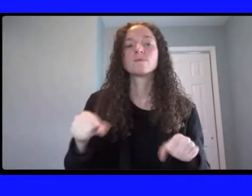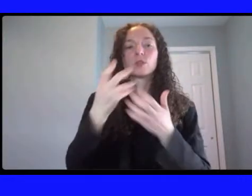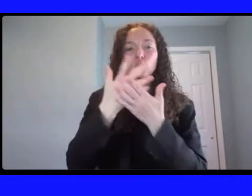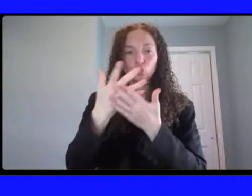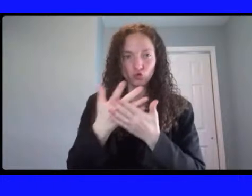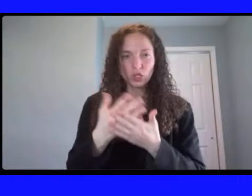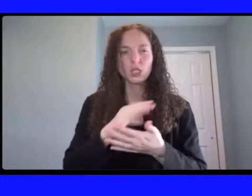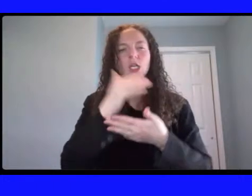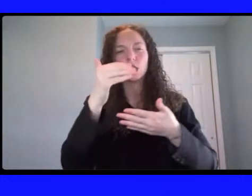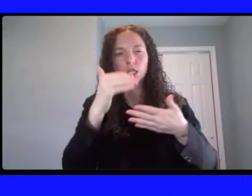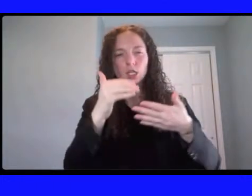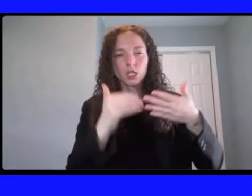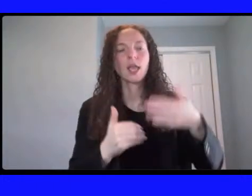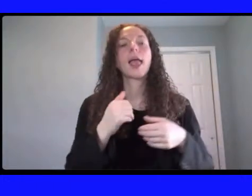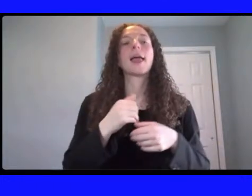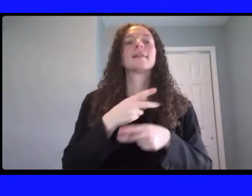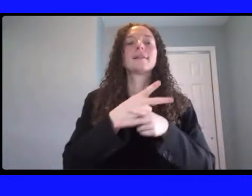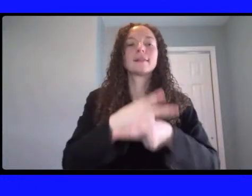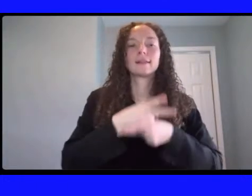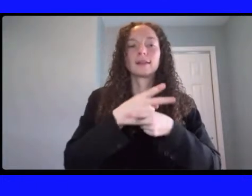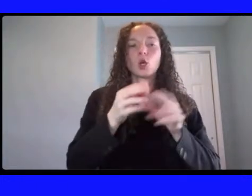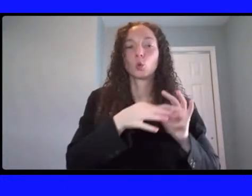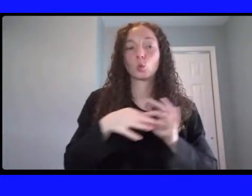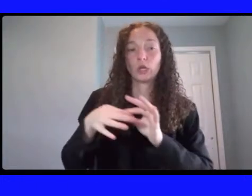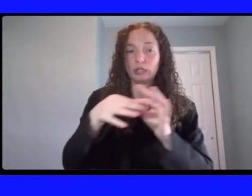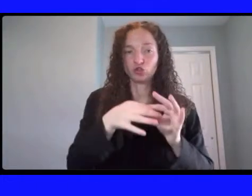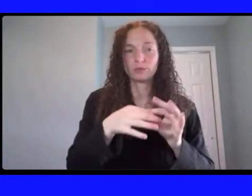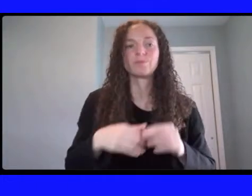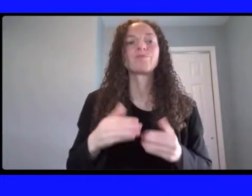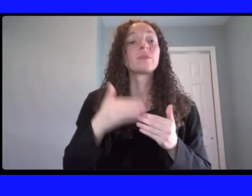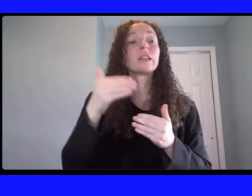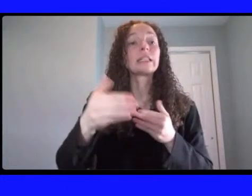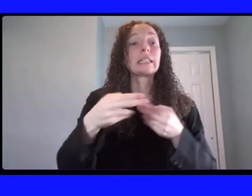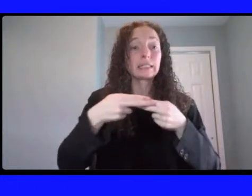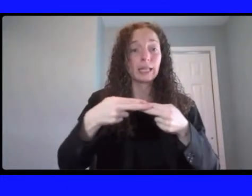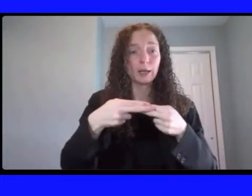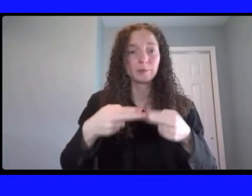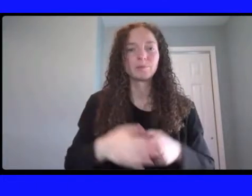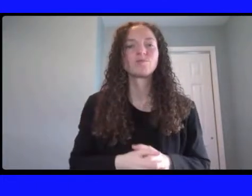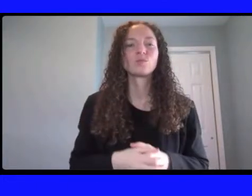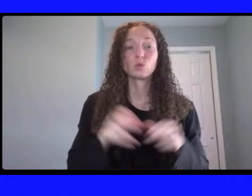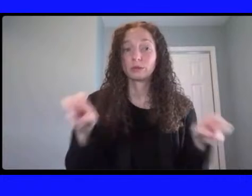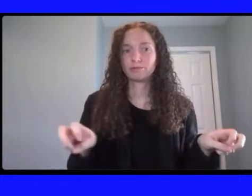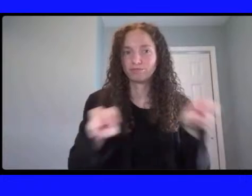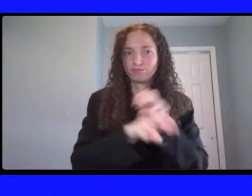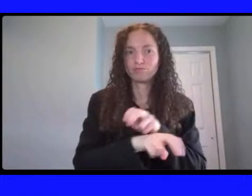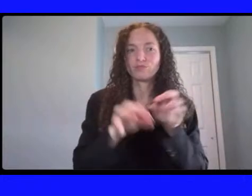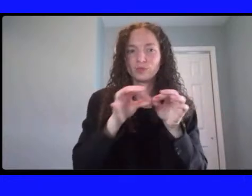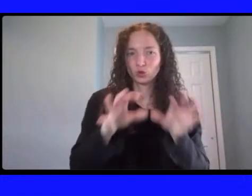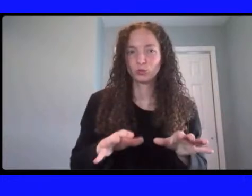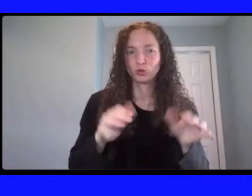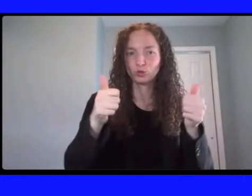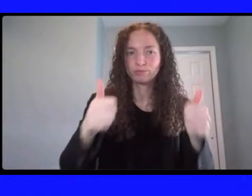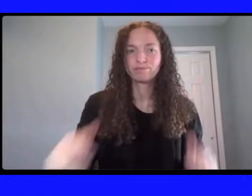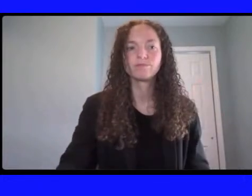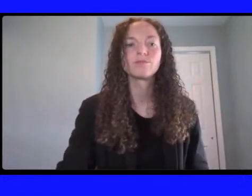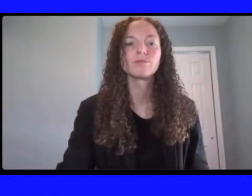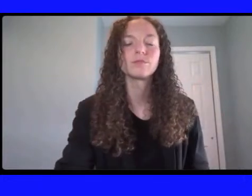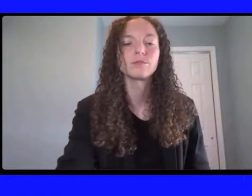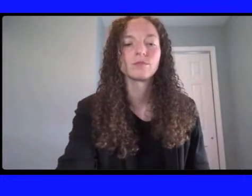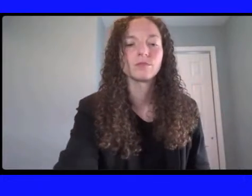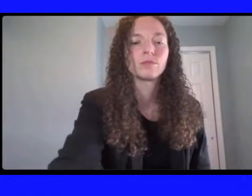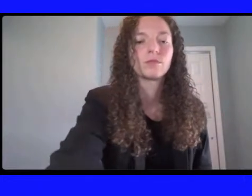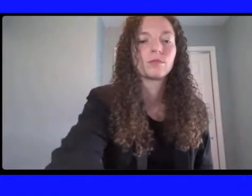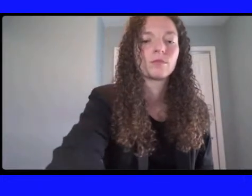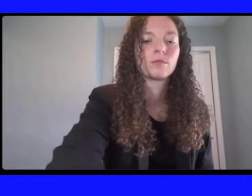have our denominators working so that we'll be able to show this what percentage of children engaged in well care or in prenatal care have gotten such and